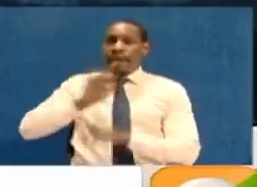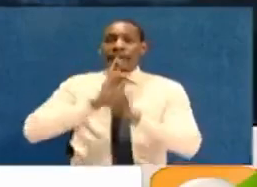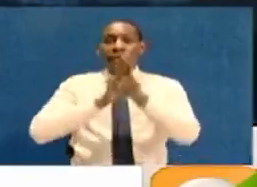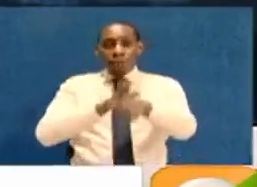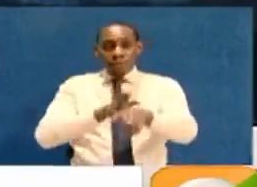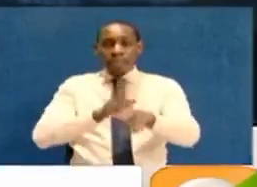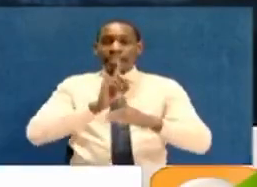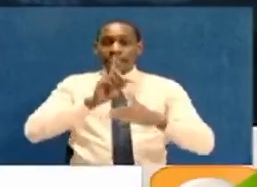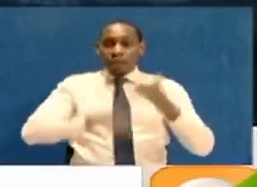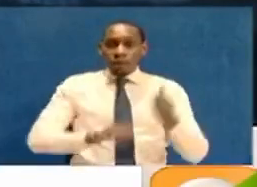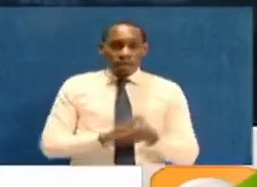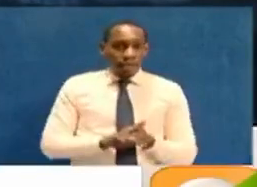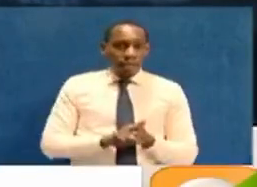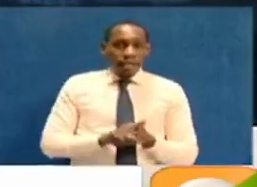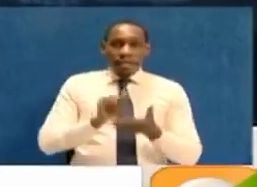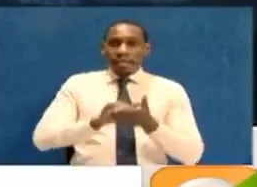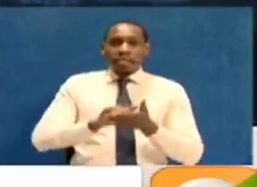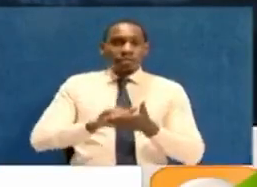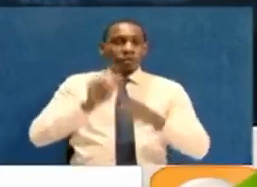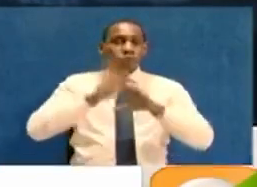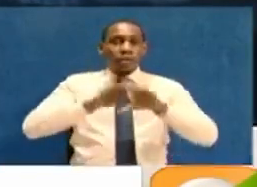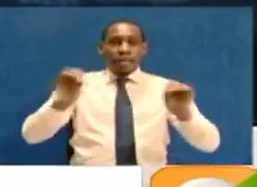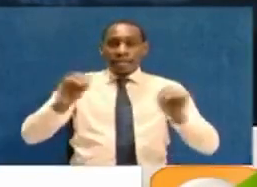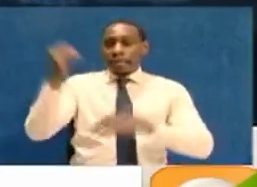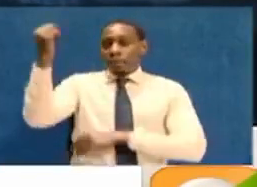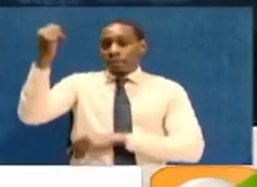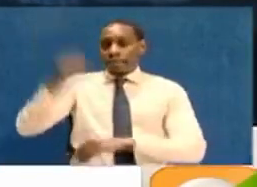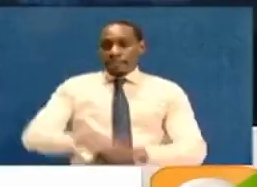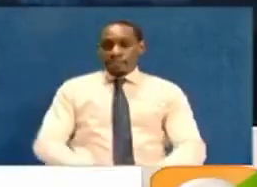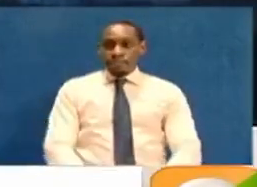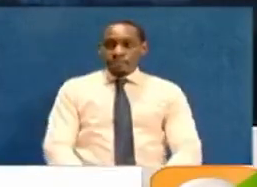report, terming it unnecessary politics.